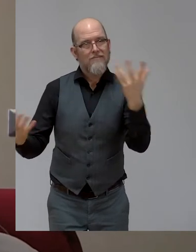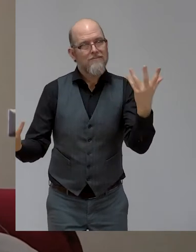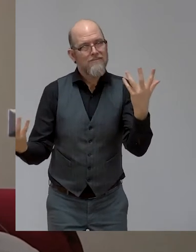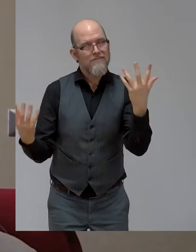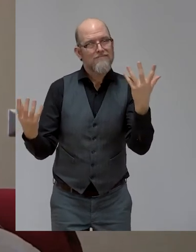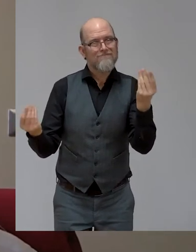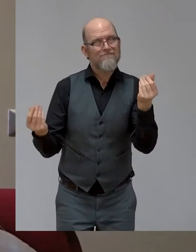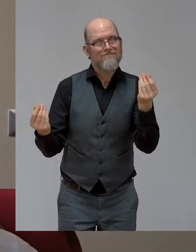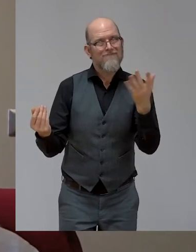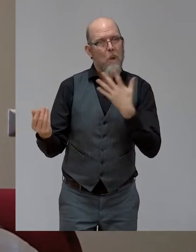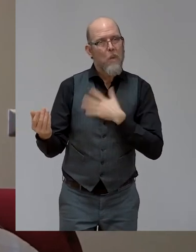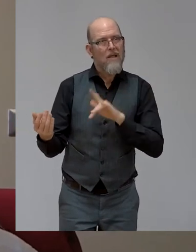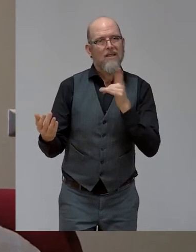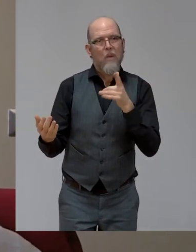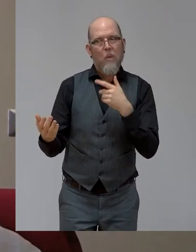benefit,